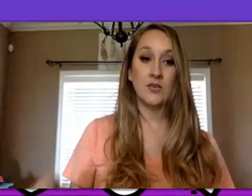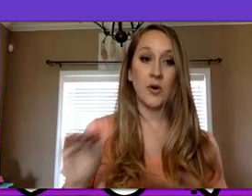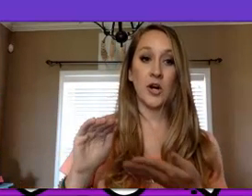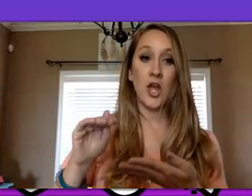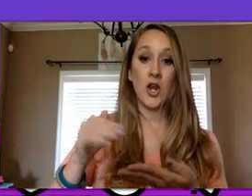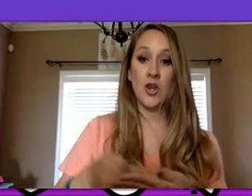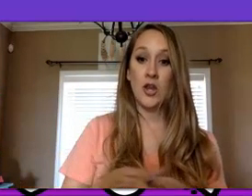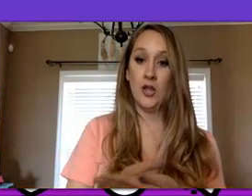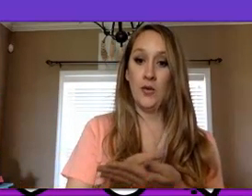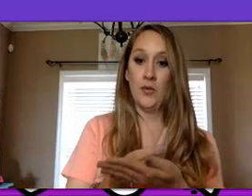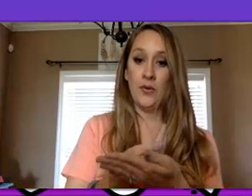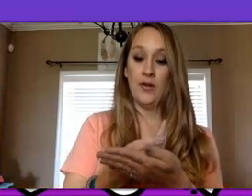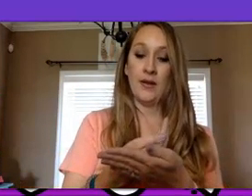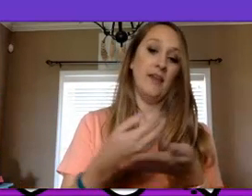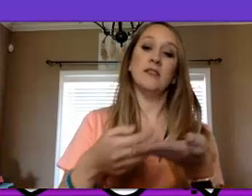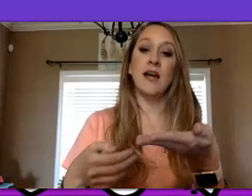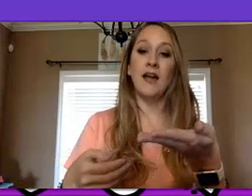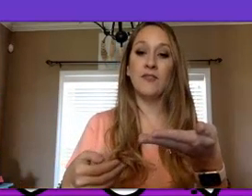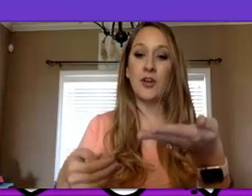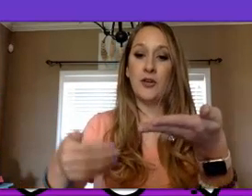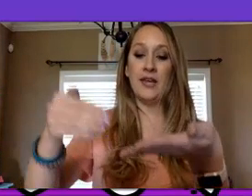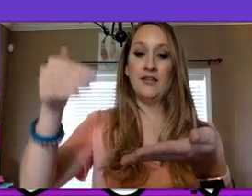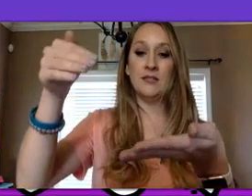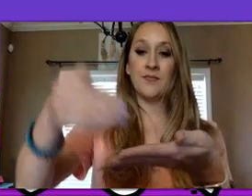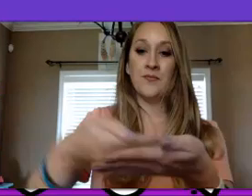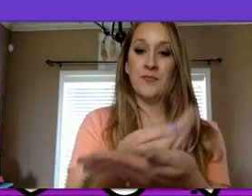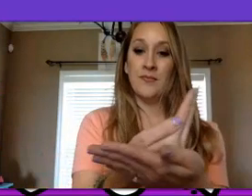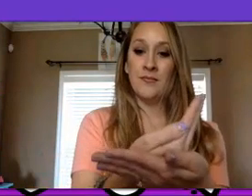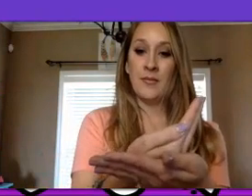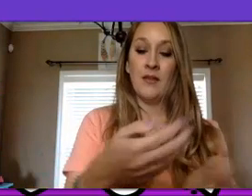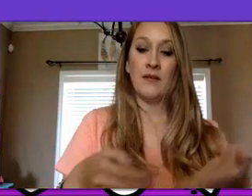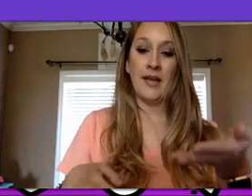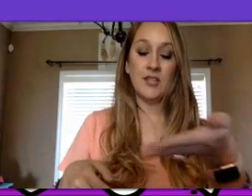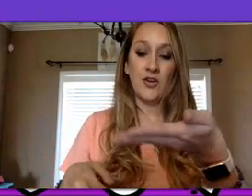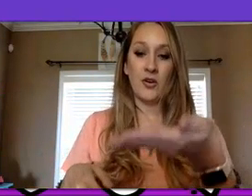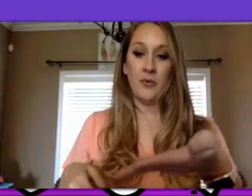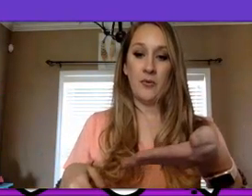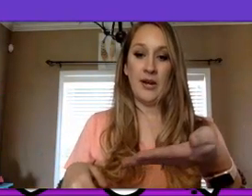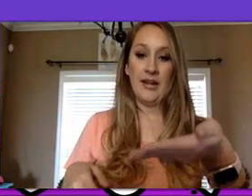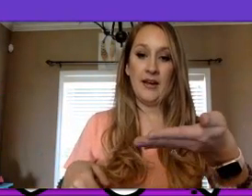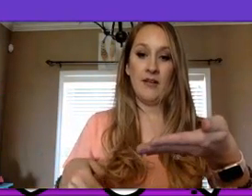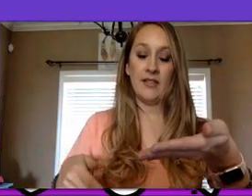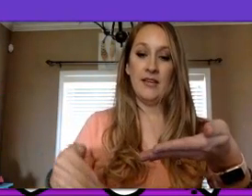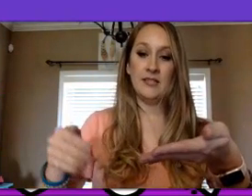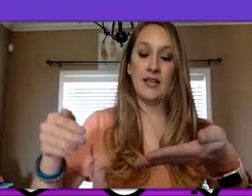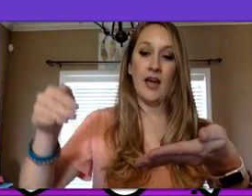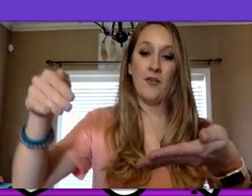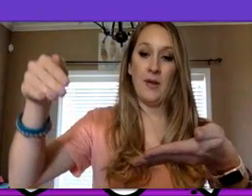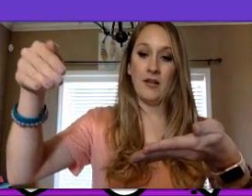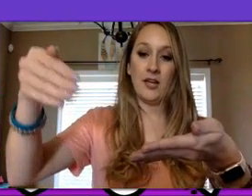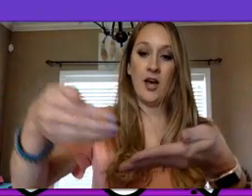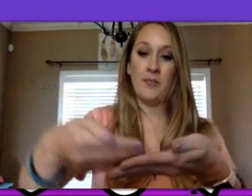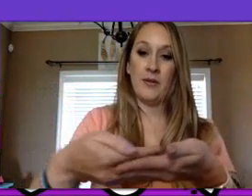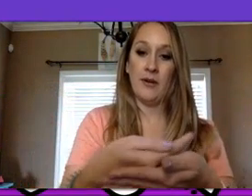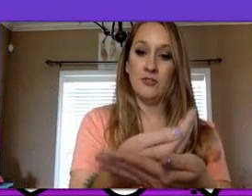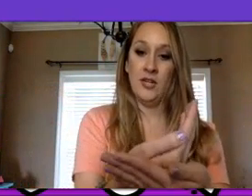This is the word new. Okay, the sign for new is, okay, so you're going to put one hand out like this and kind of make